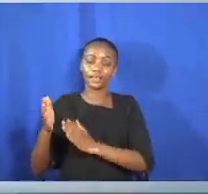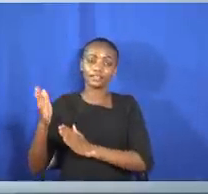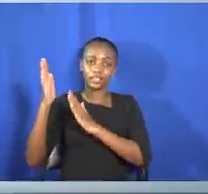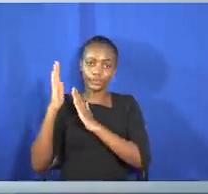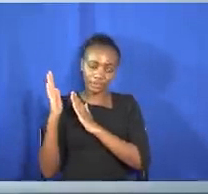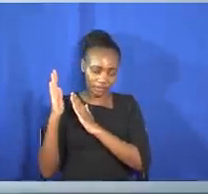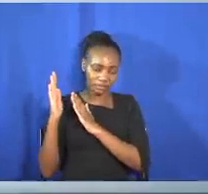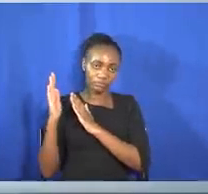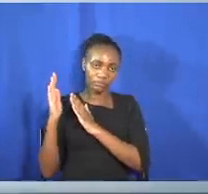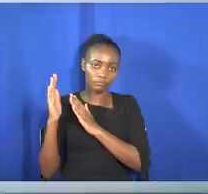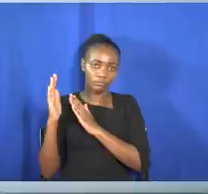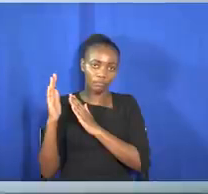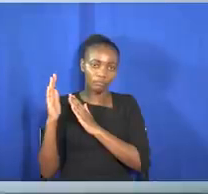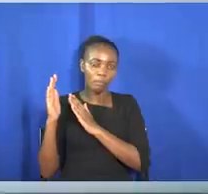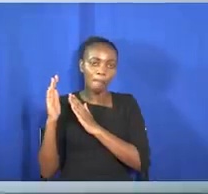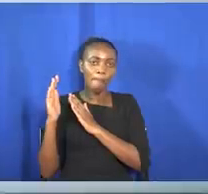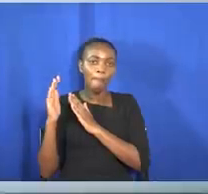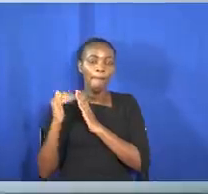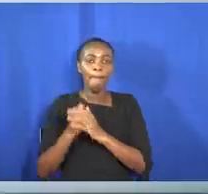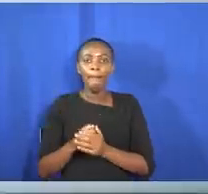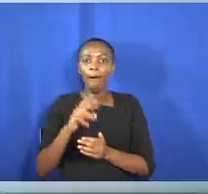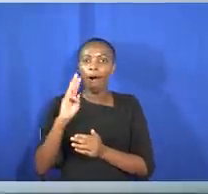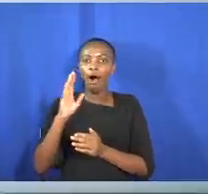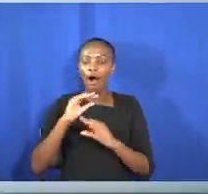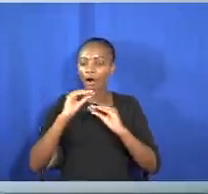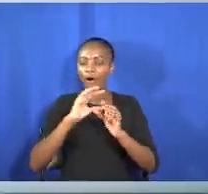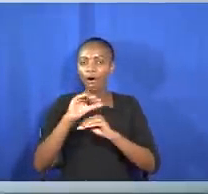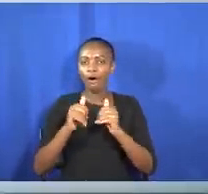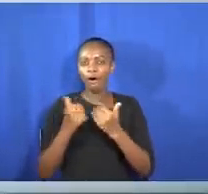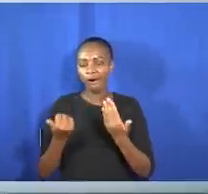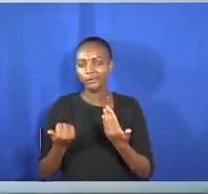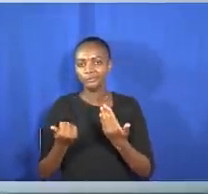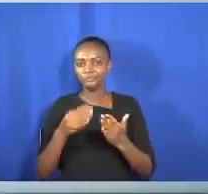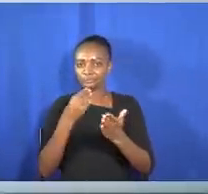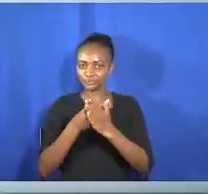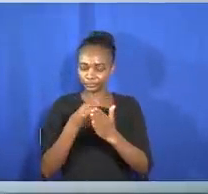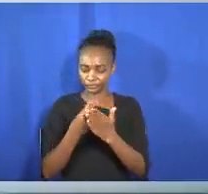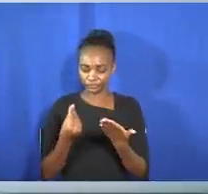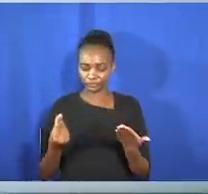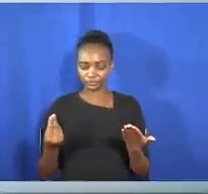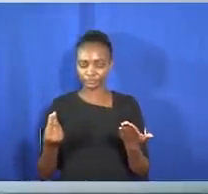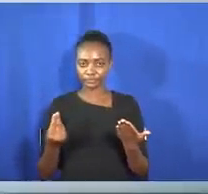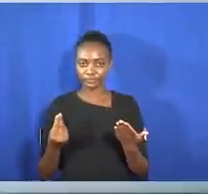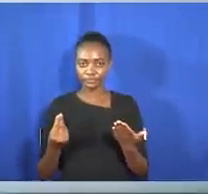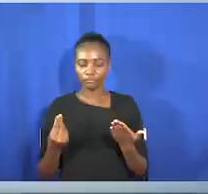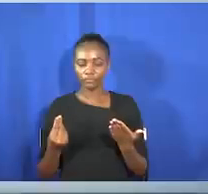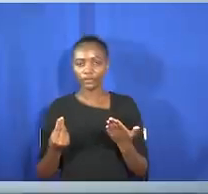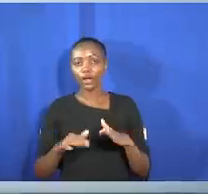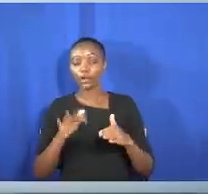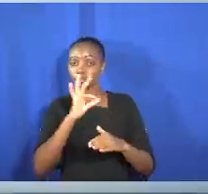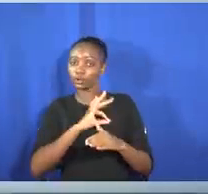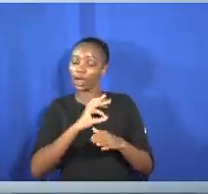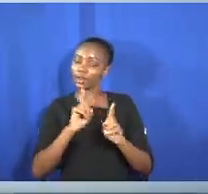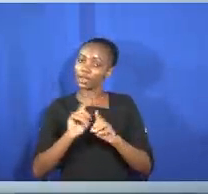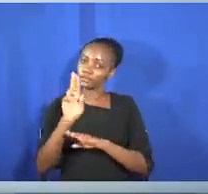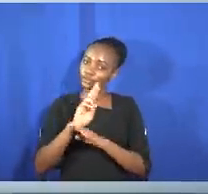security. So we will talk about small arms, human trafficking, financial literacy. Our runners must know how to spend money,